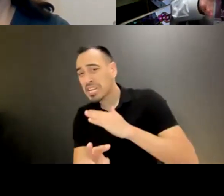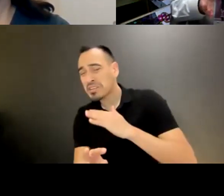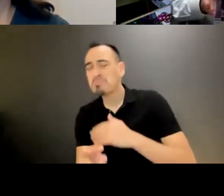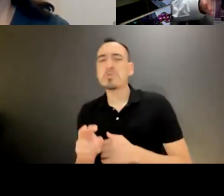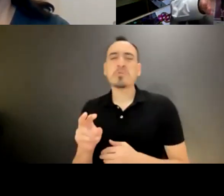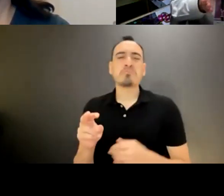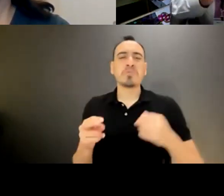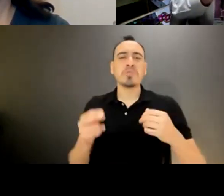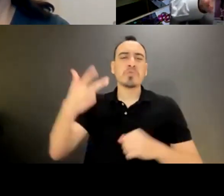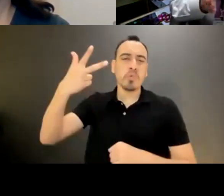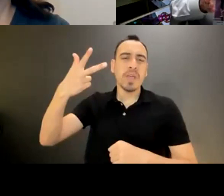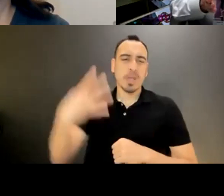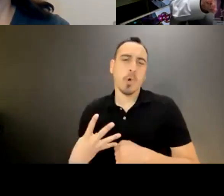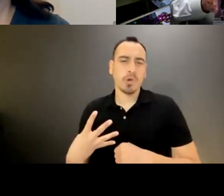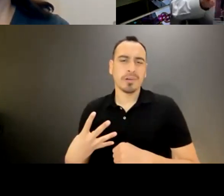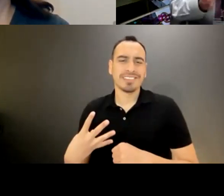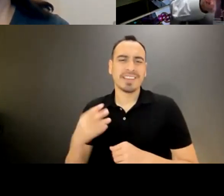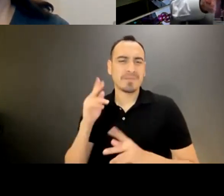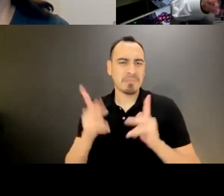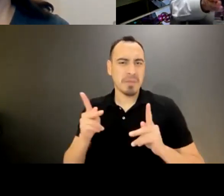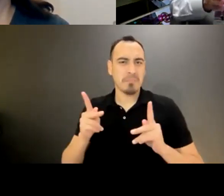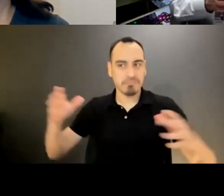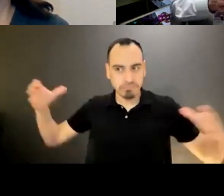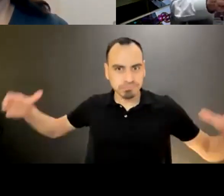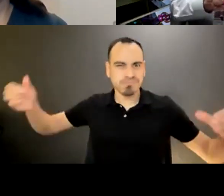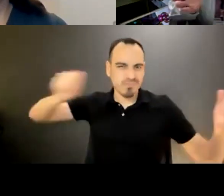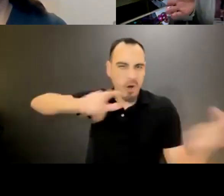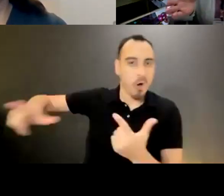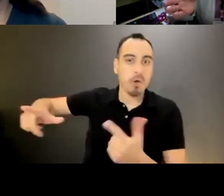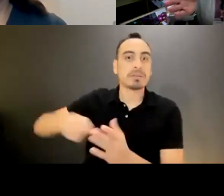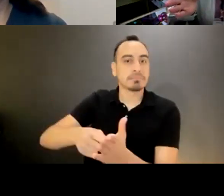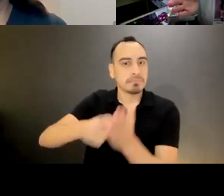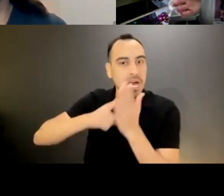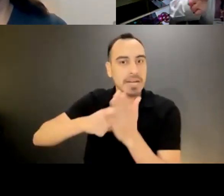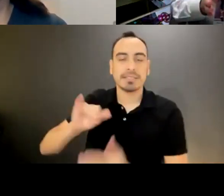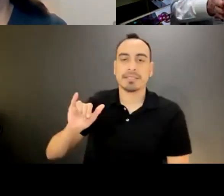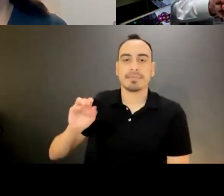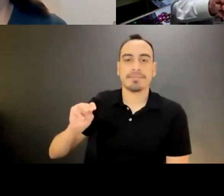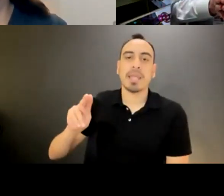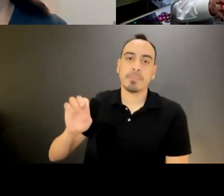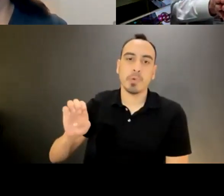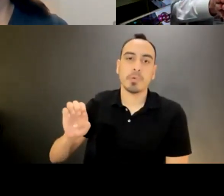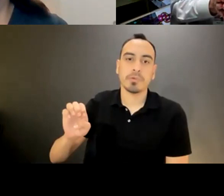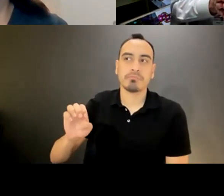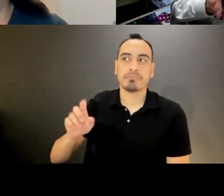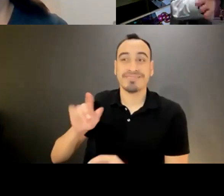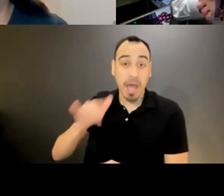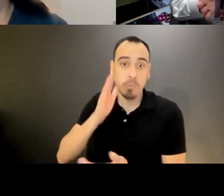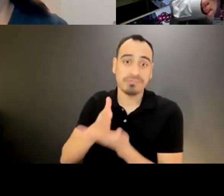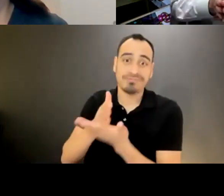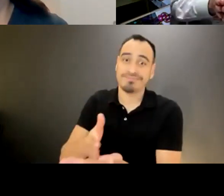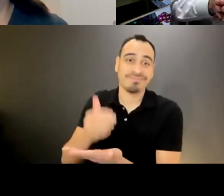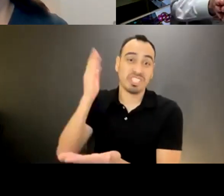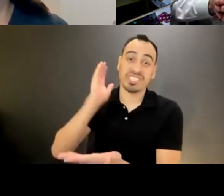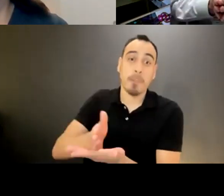of the population that have to be immune in order to stop transmission.